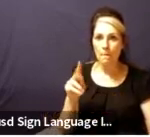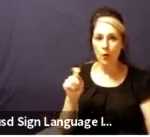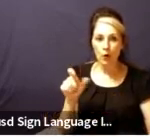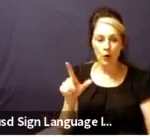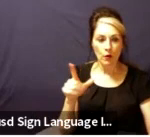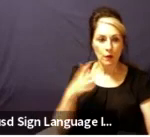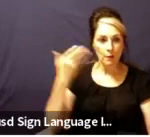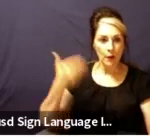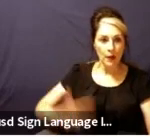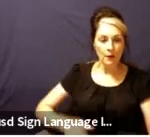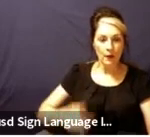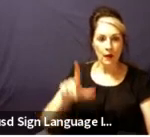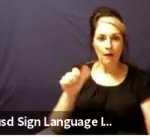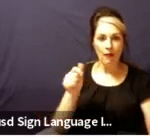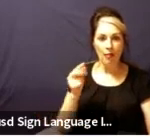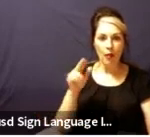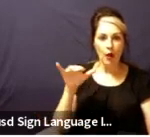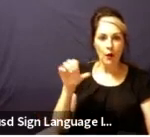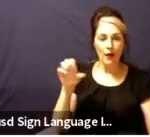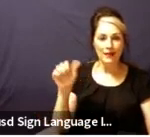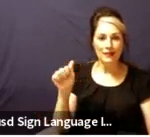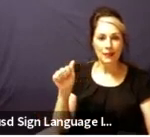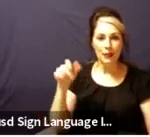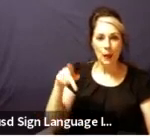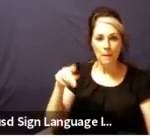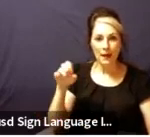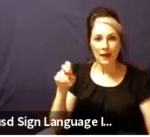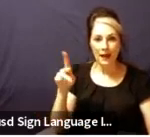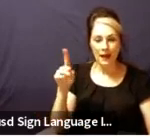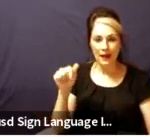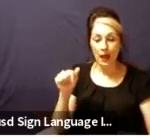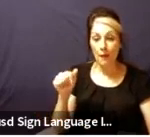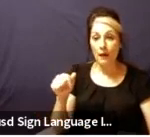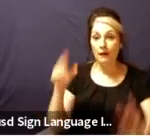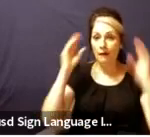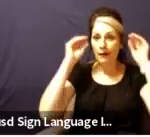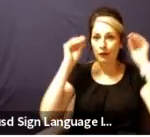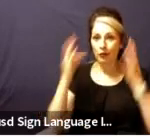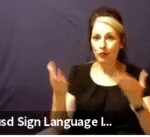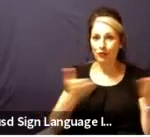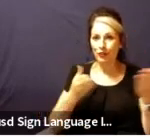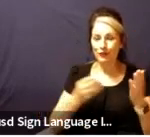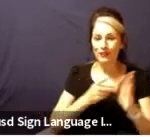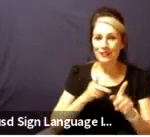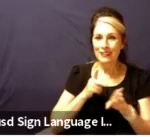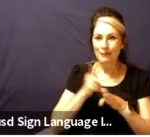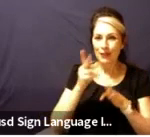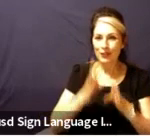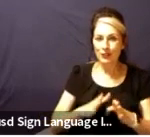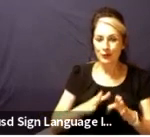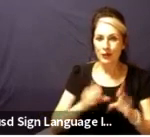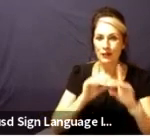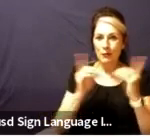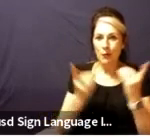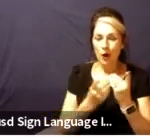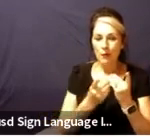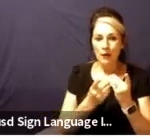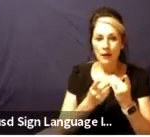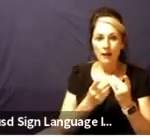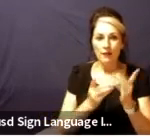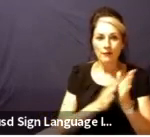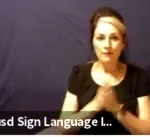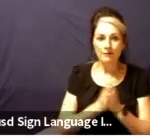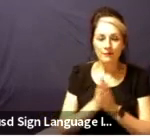My name is Larissa Pineda. I am an Instructional Services Specialist with the Department of Innovation and Learner